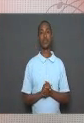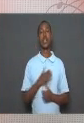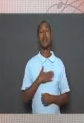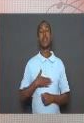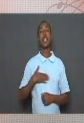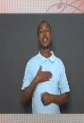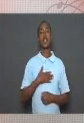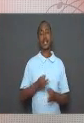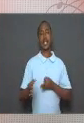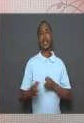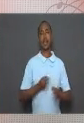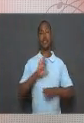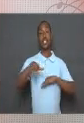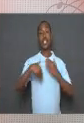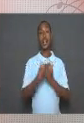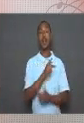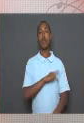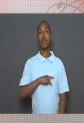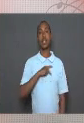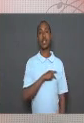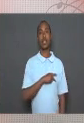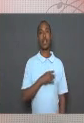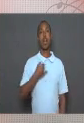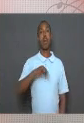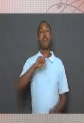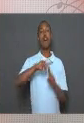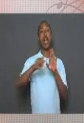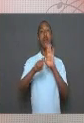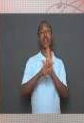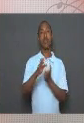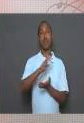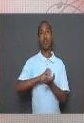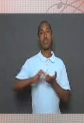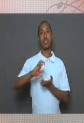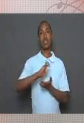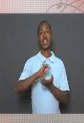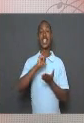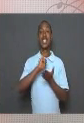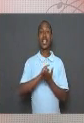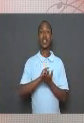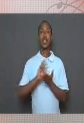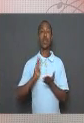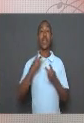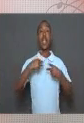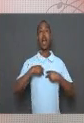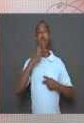Please describe the general properties of ionic compounds that